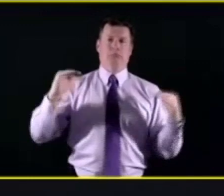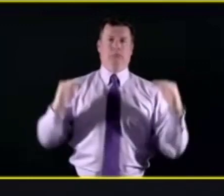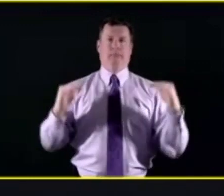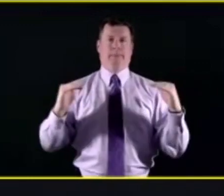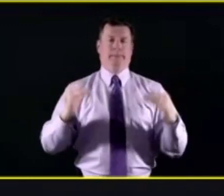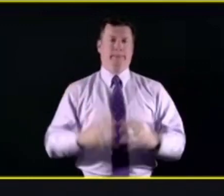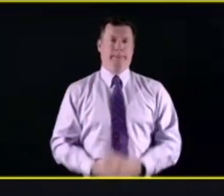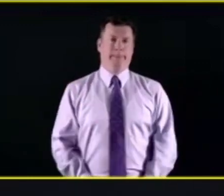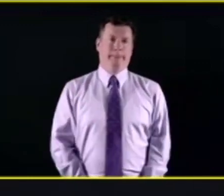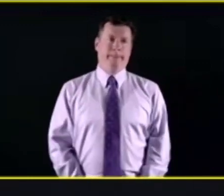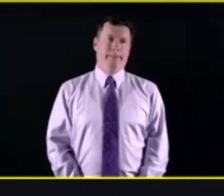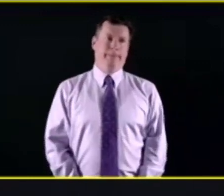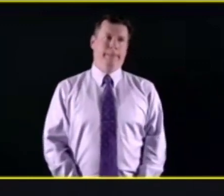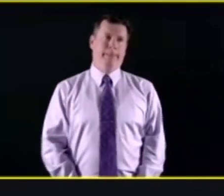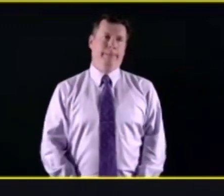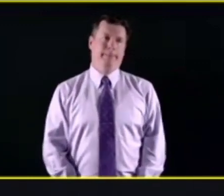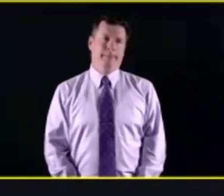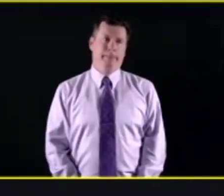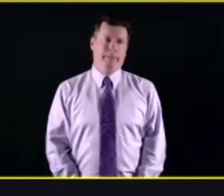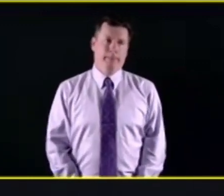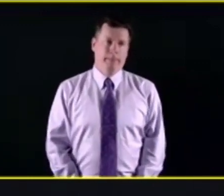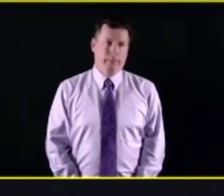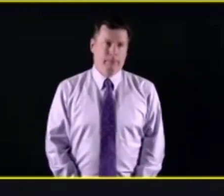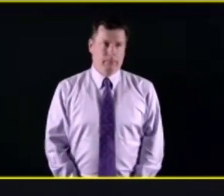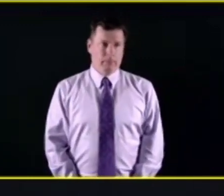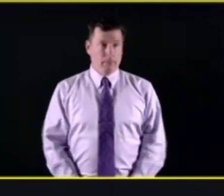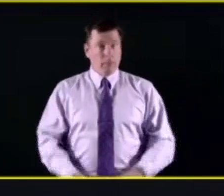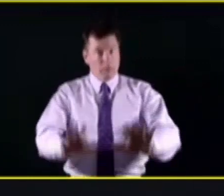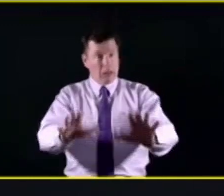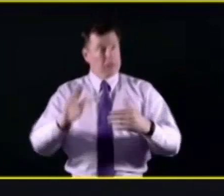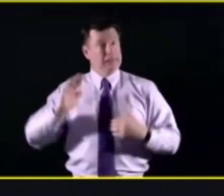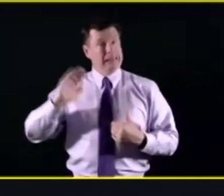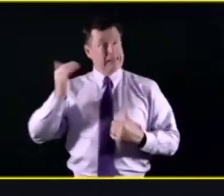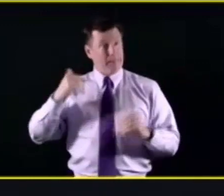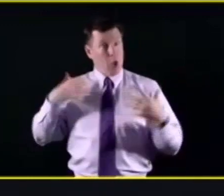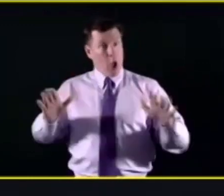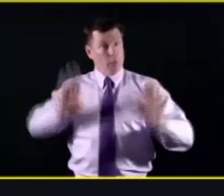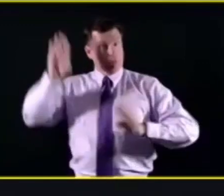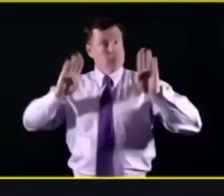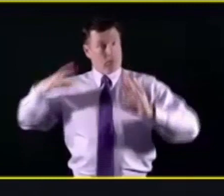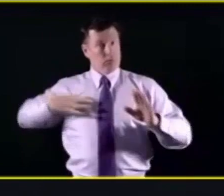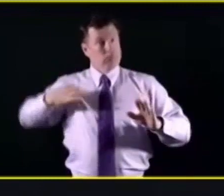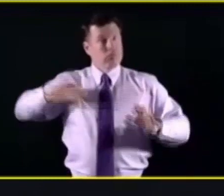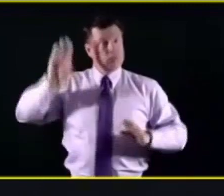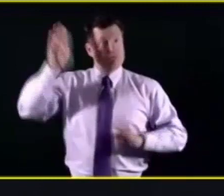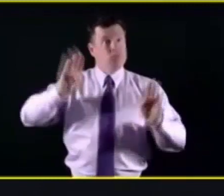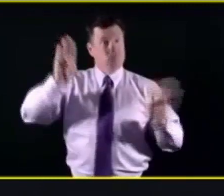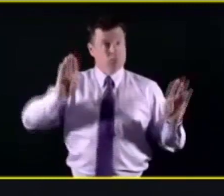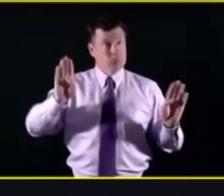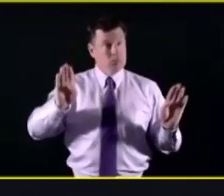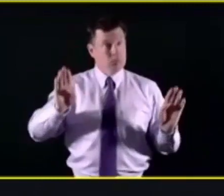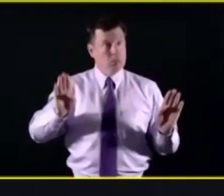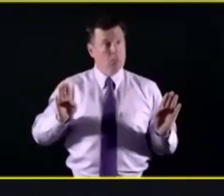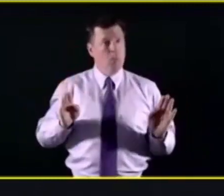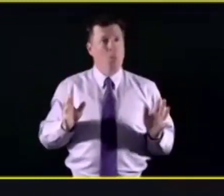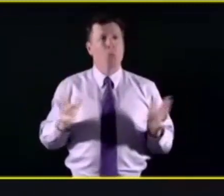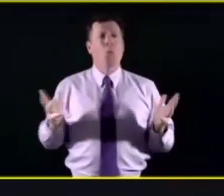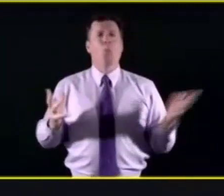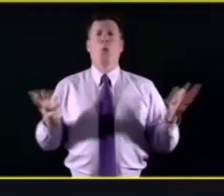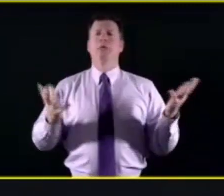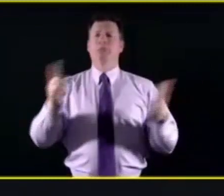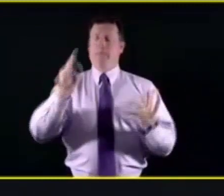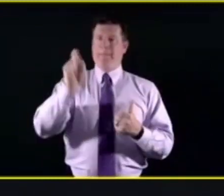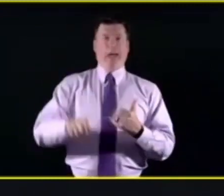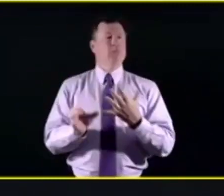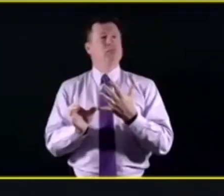already seemingly in the bullpen that you're calling on to be involved? Yeah, in the early stages of the vaccine